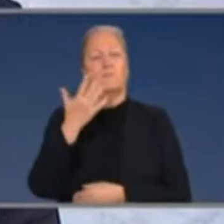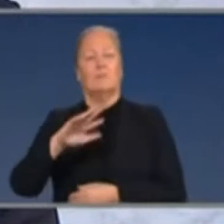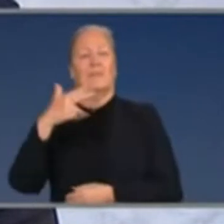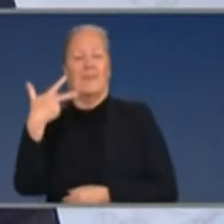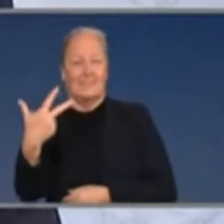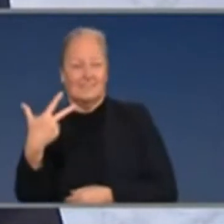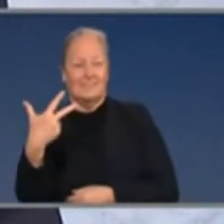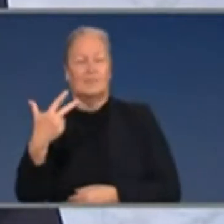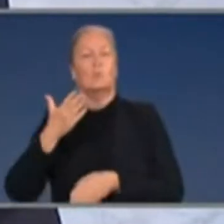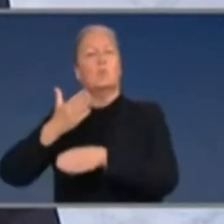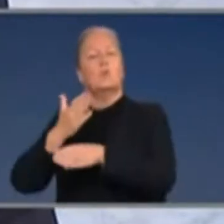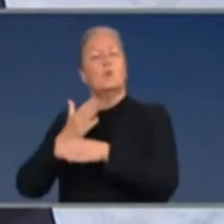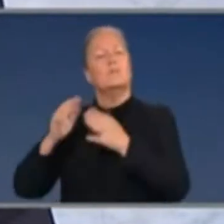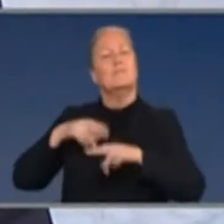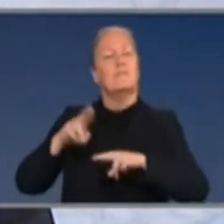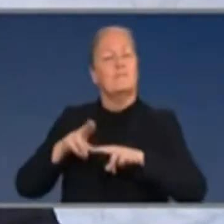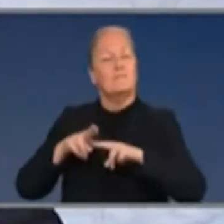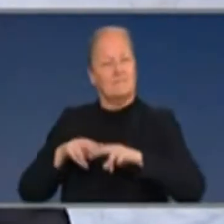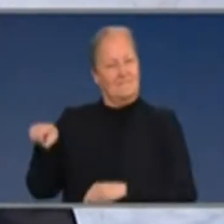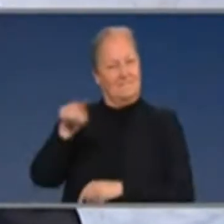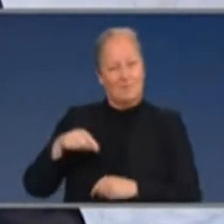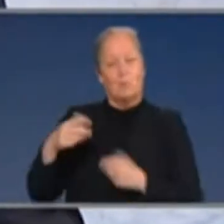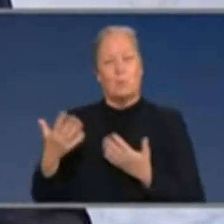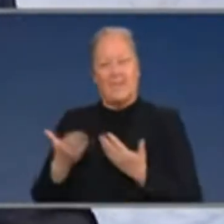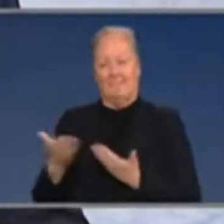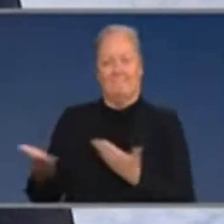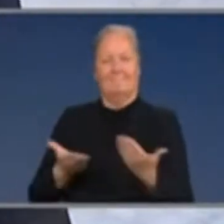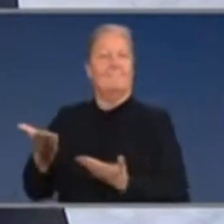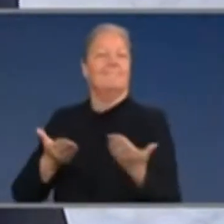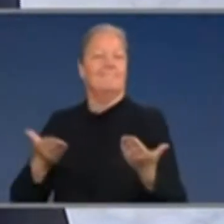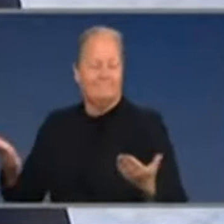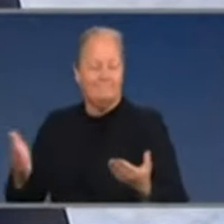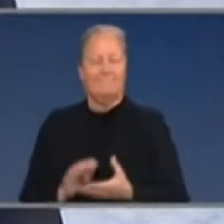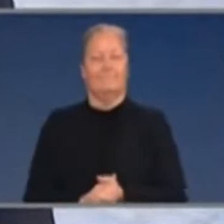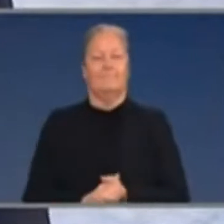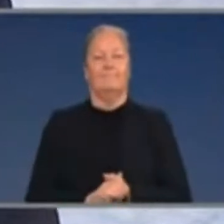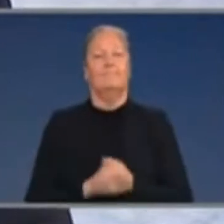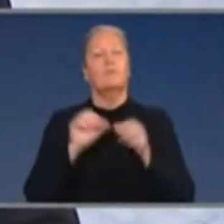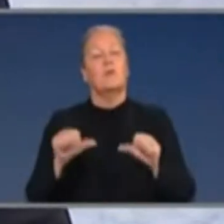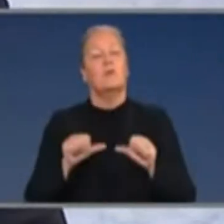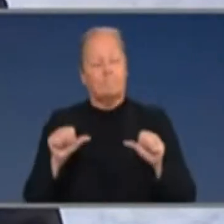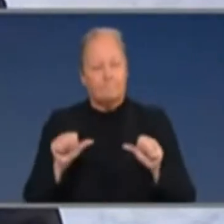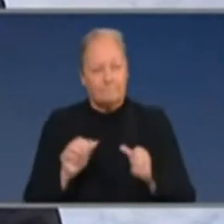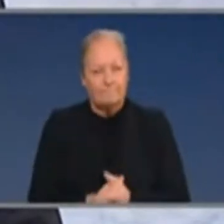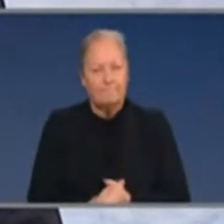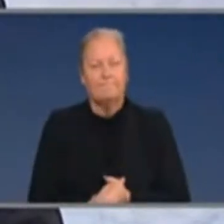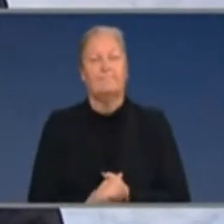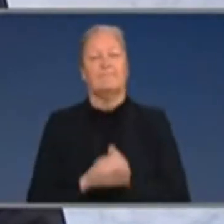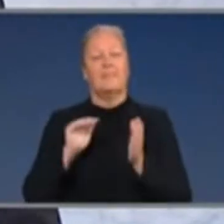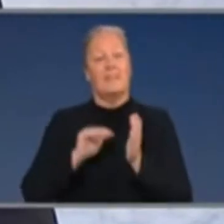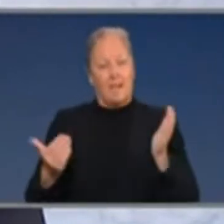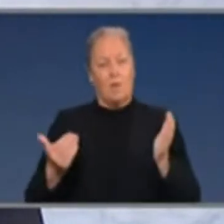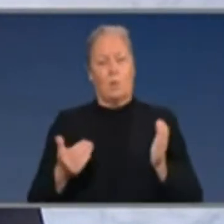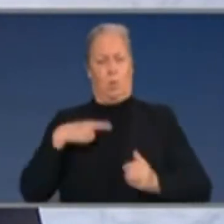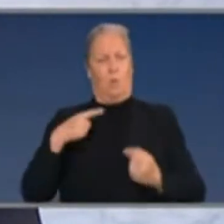the virus, my advice is predominantly from community transmission. So with that, let me turn, with your agreement, to